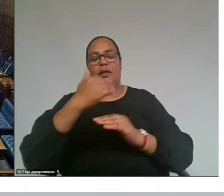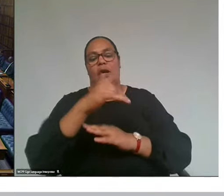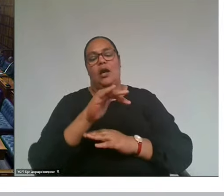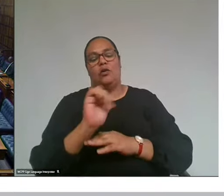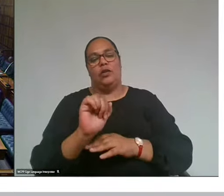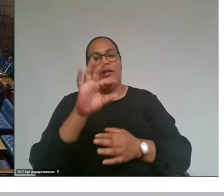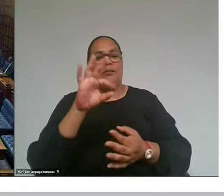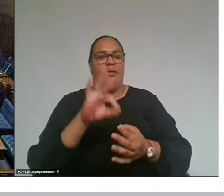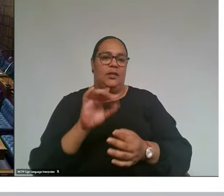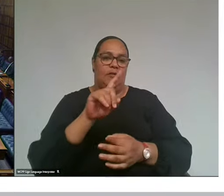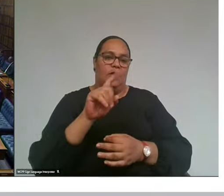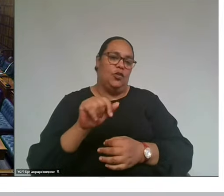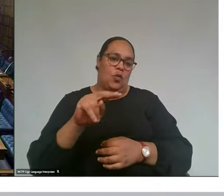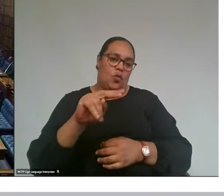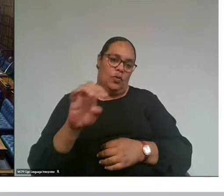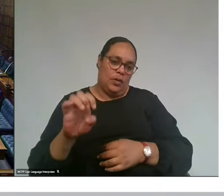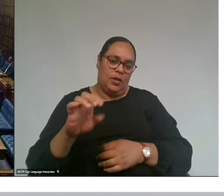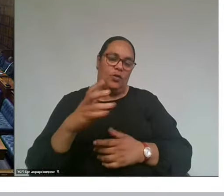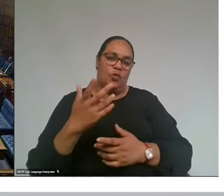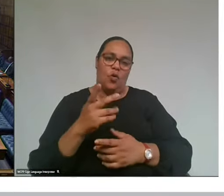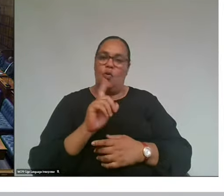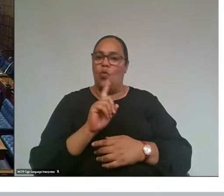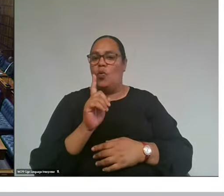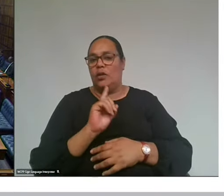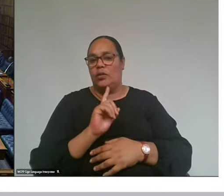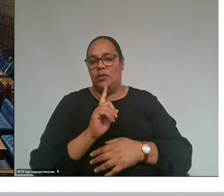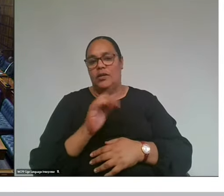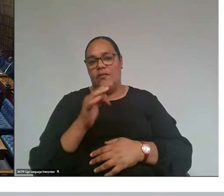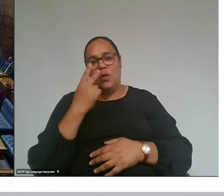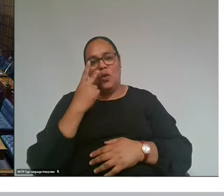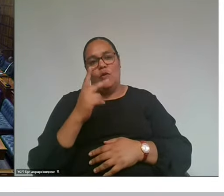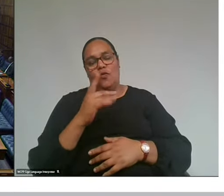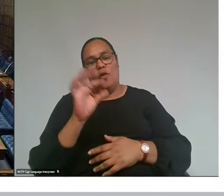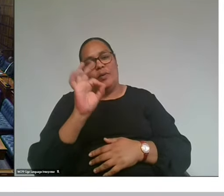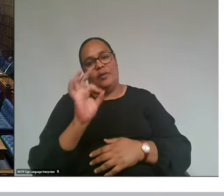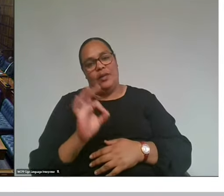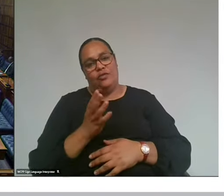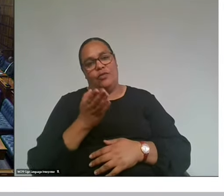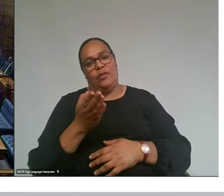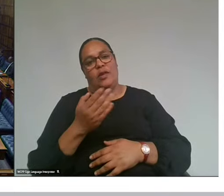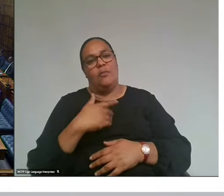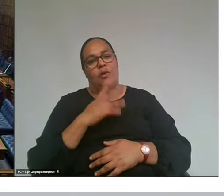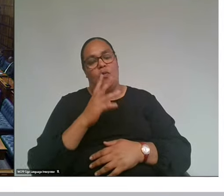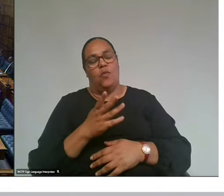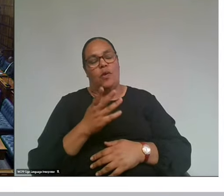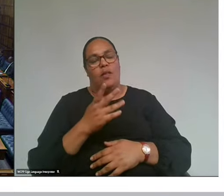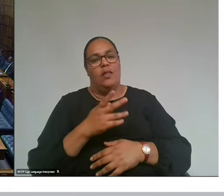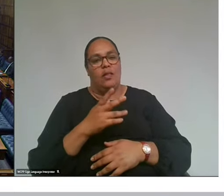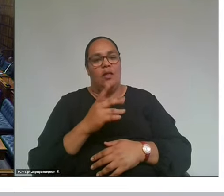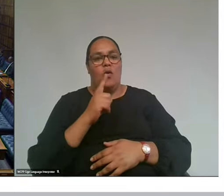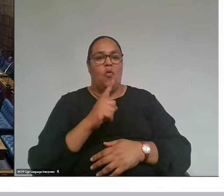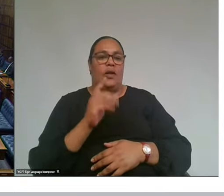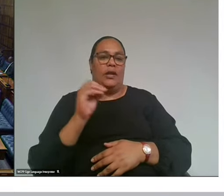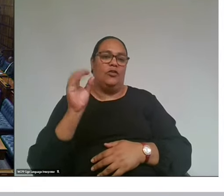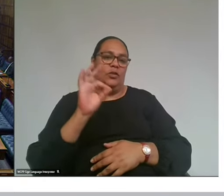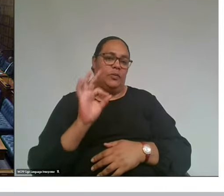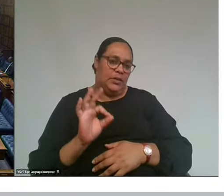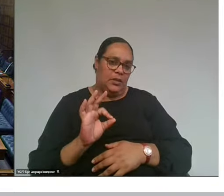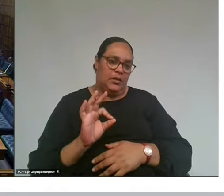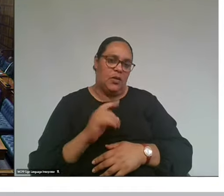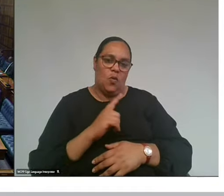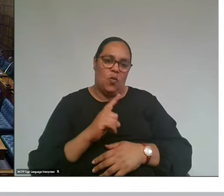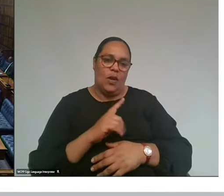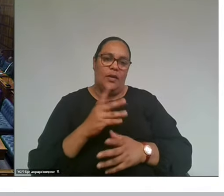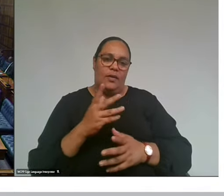that specific Zone um which is if you're looking for a percentage there and I'm going to be factious 100% because